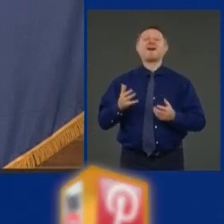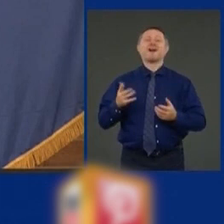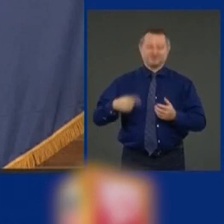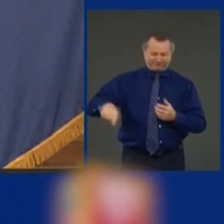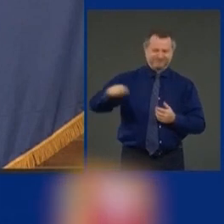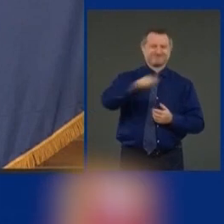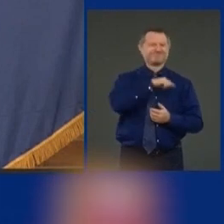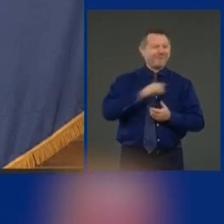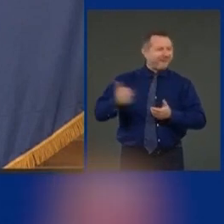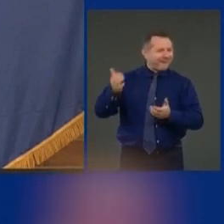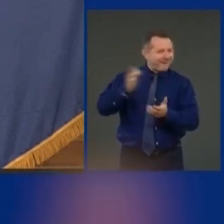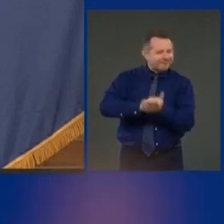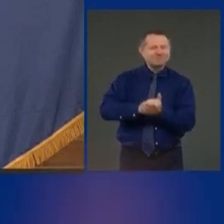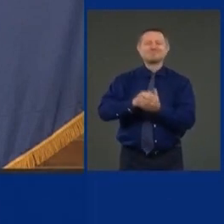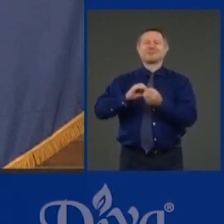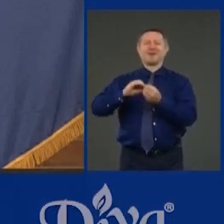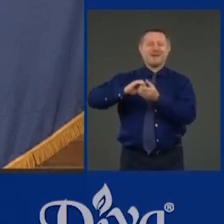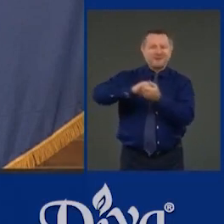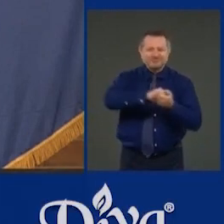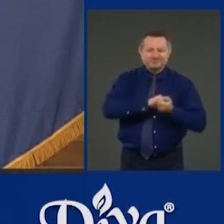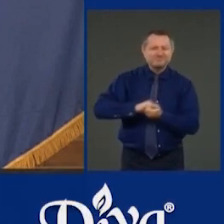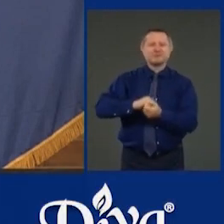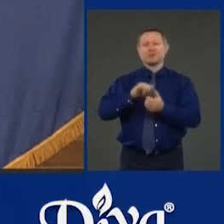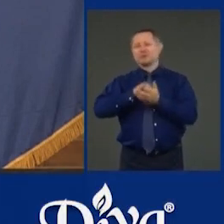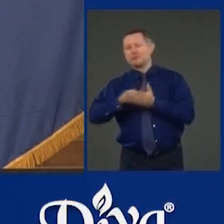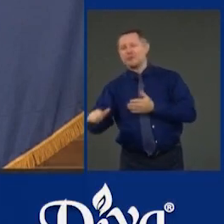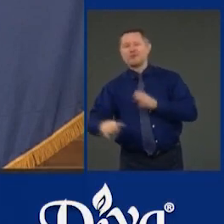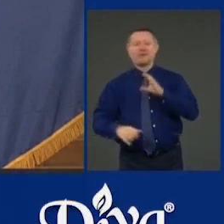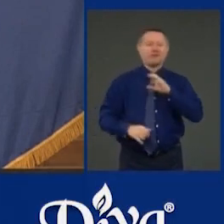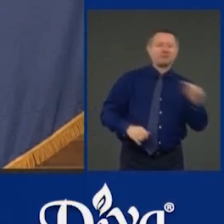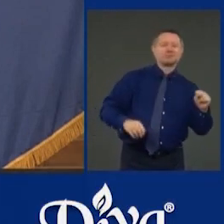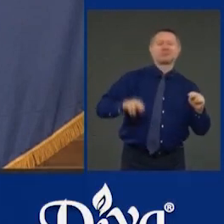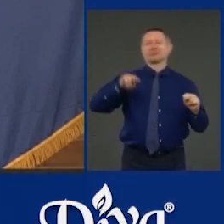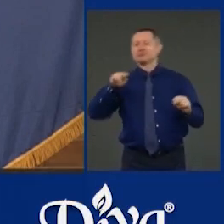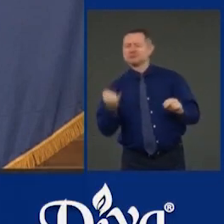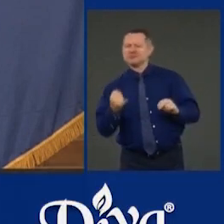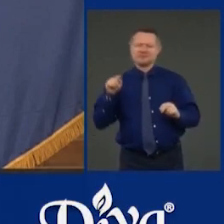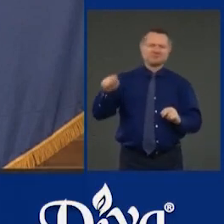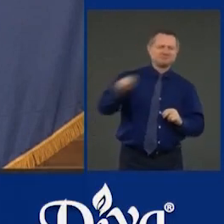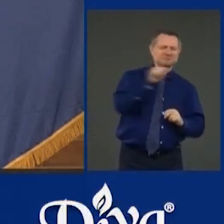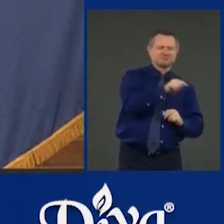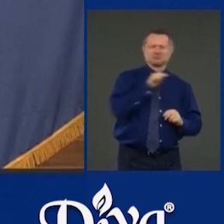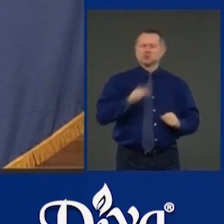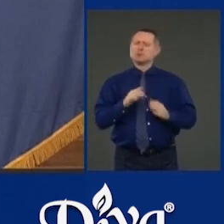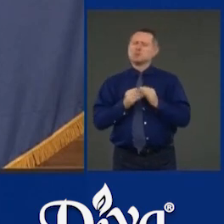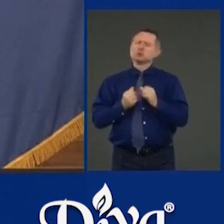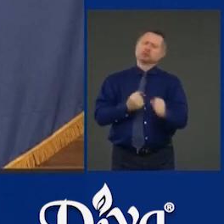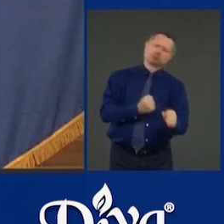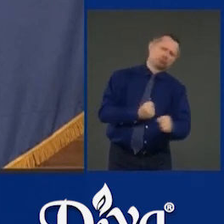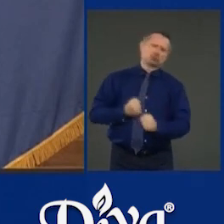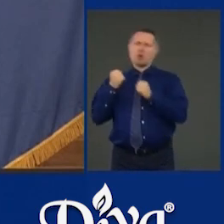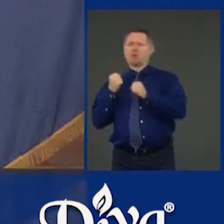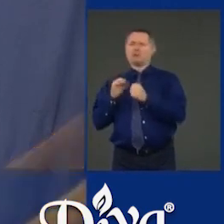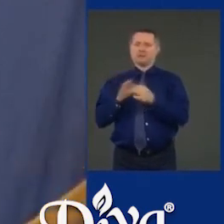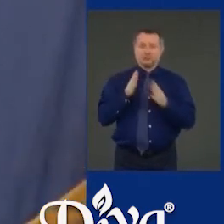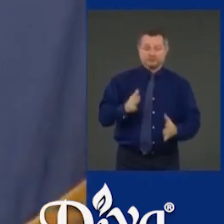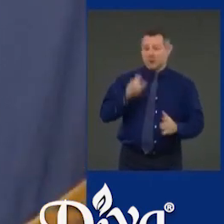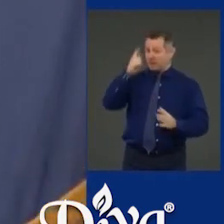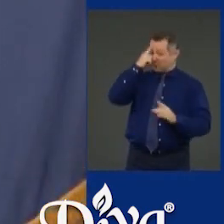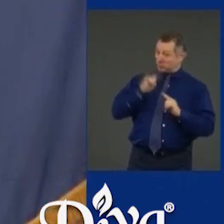New York and Connecticut and New Jersey really stood together. And I want to thank you very much. Governor Ned Lamont.